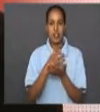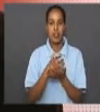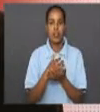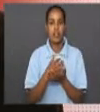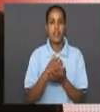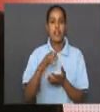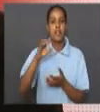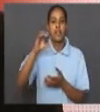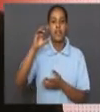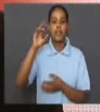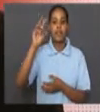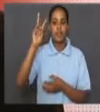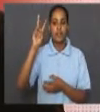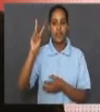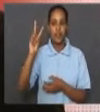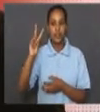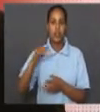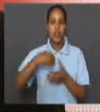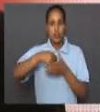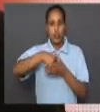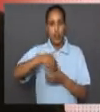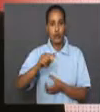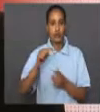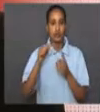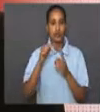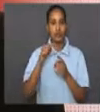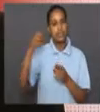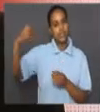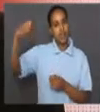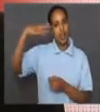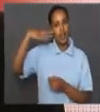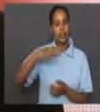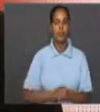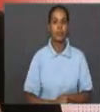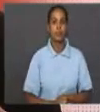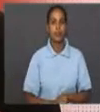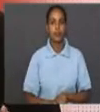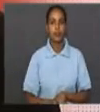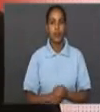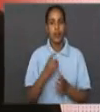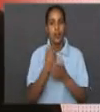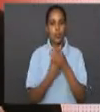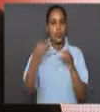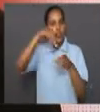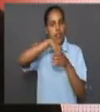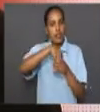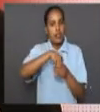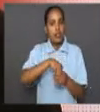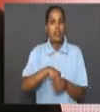vinyl chloride that had been exposed to sunlight. It was only in